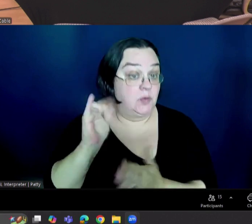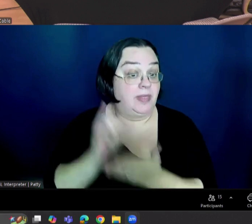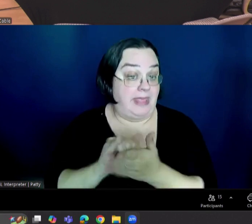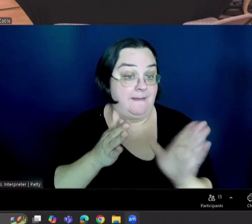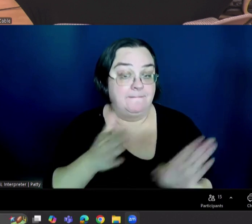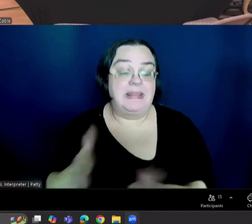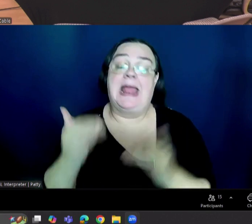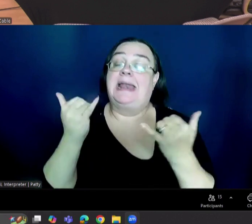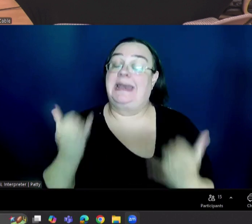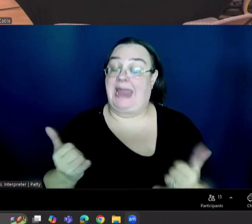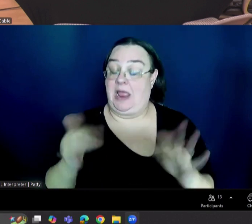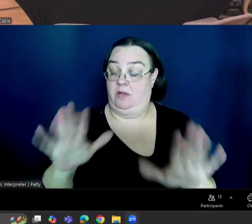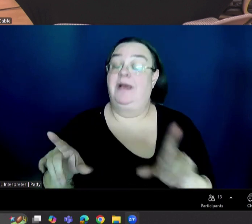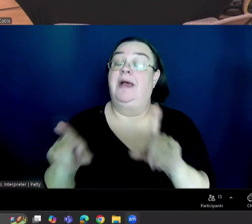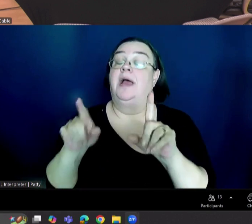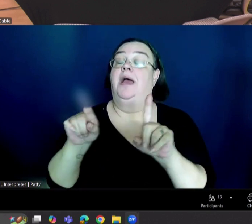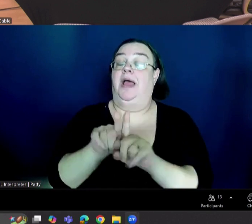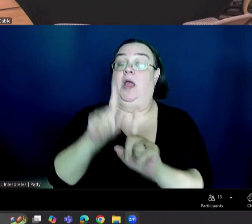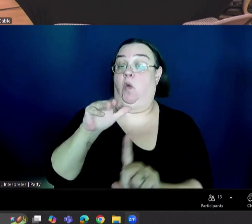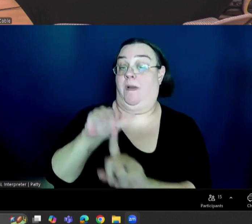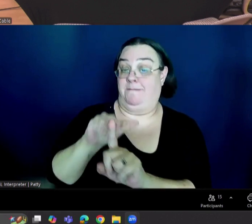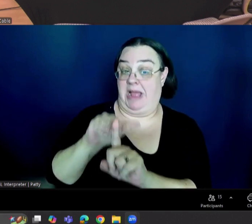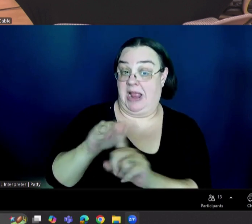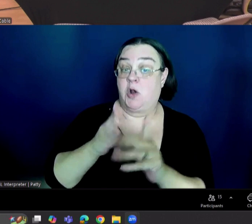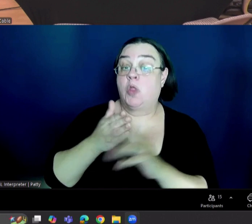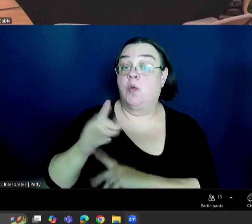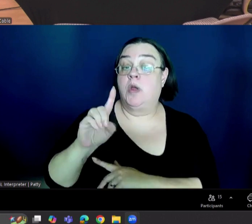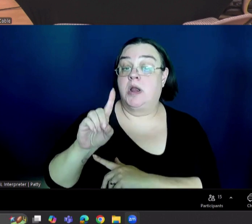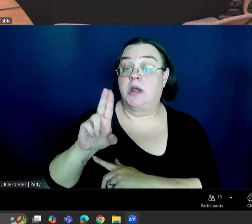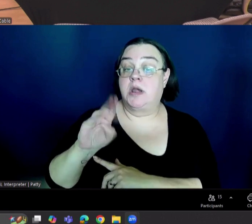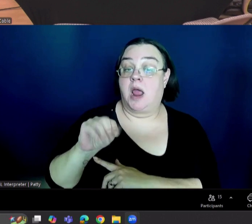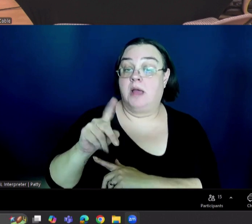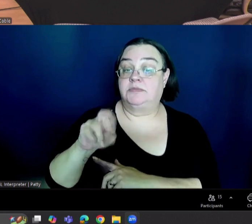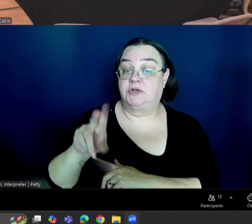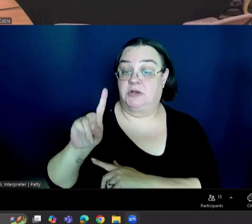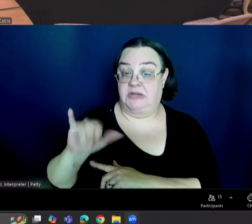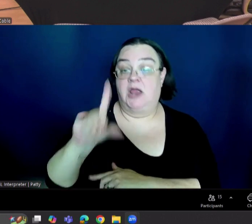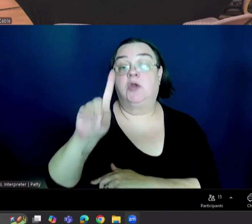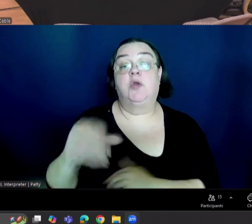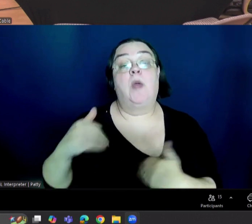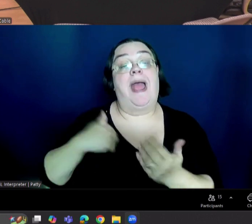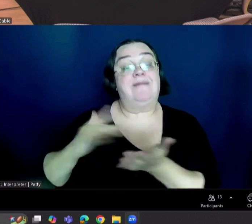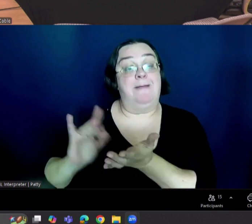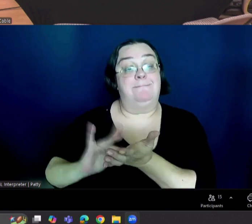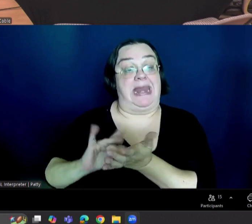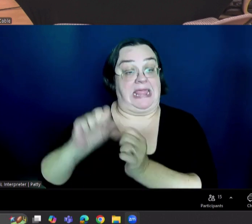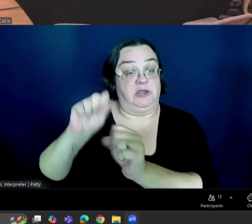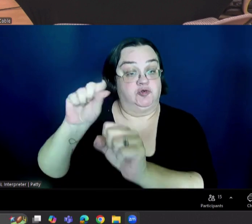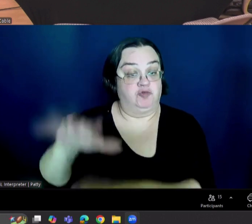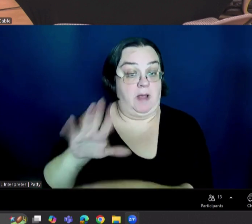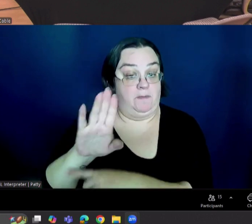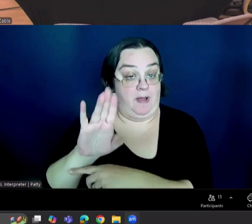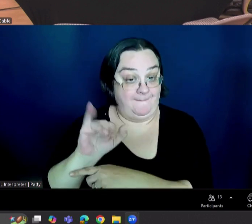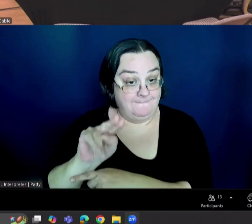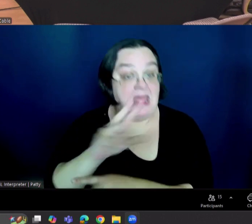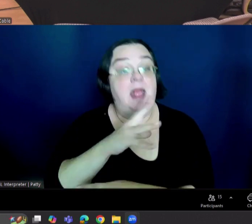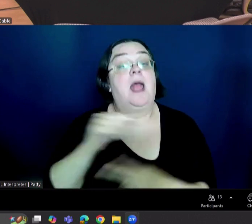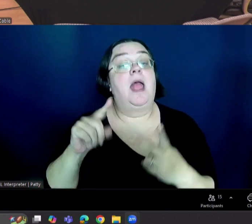reminder, through the dumpster days, we do have a medication drop-off bin and we do have